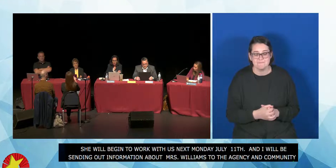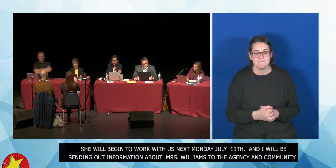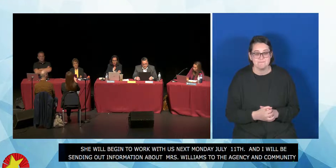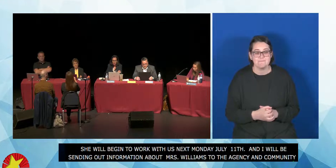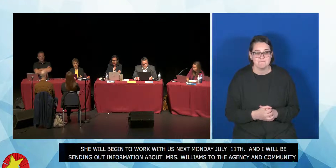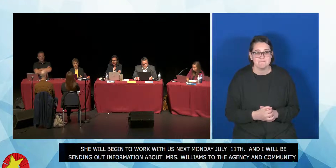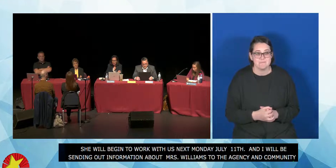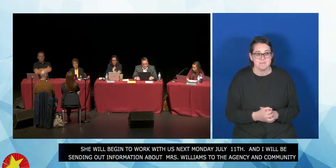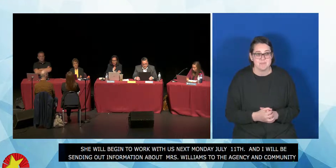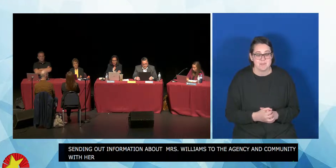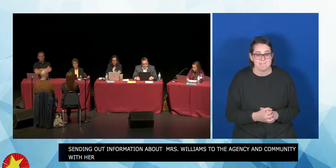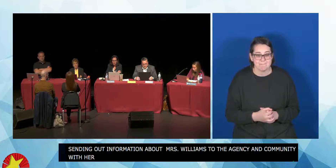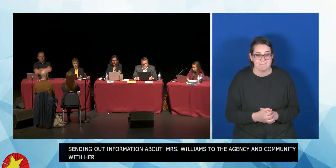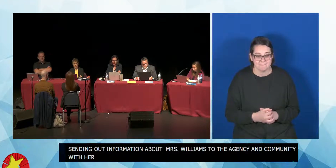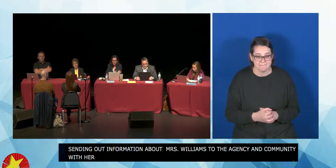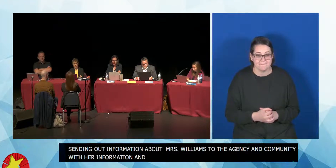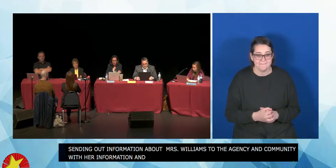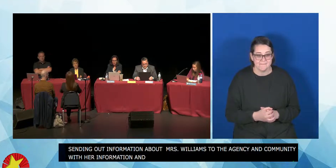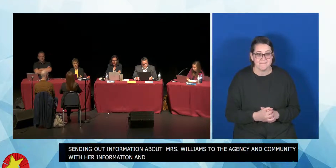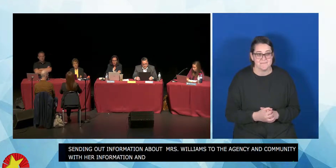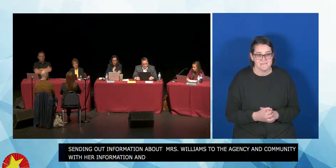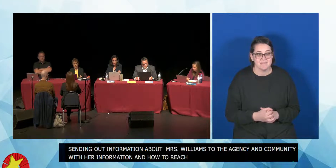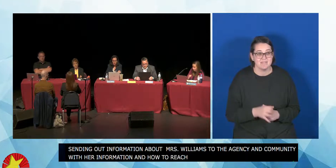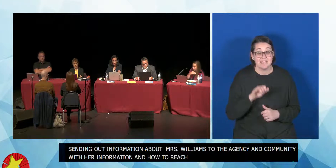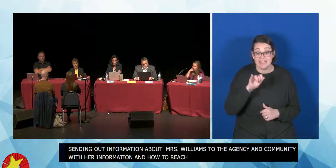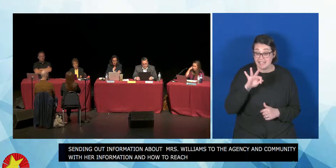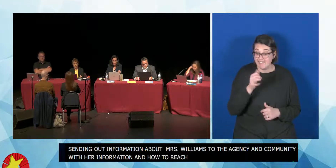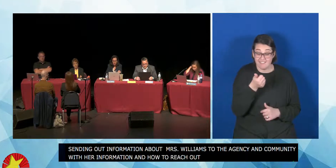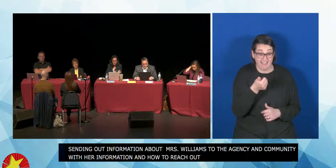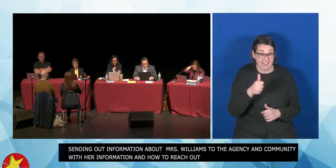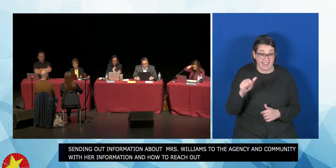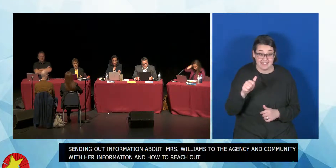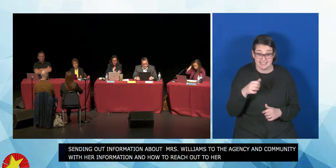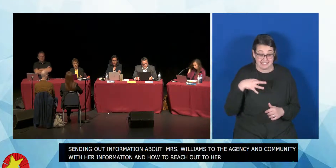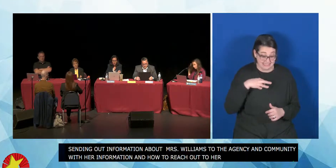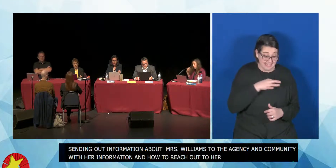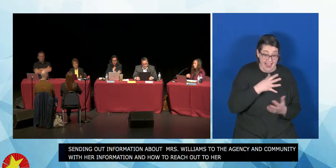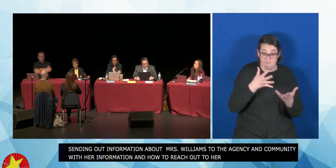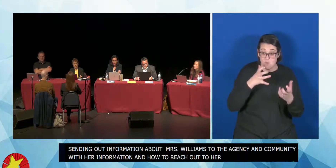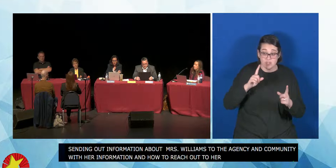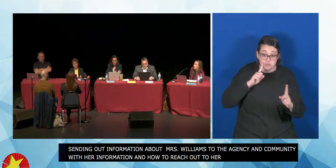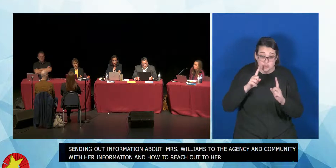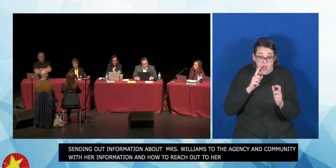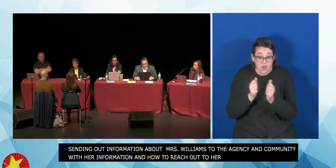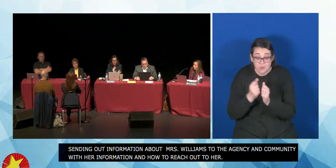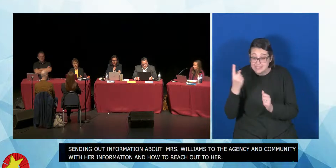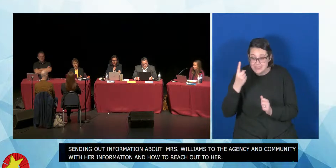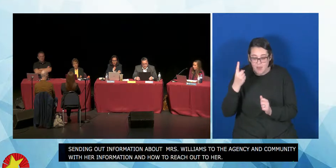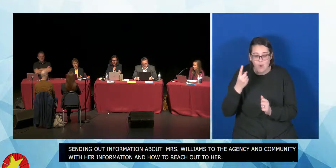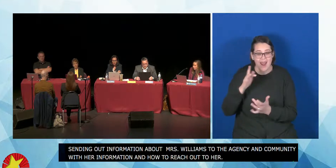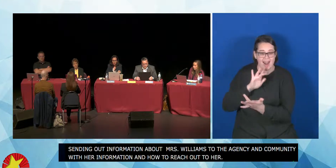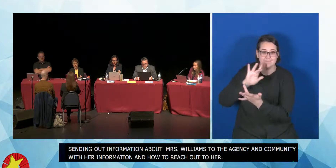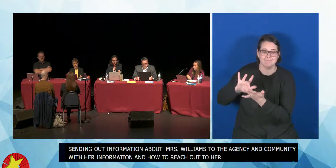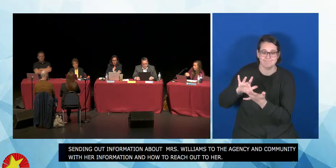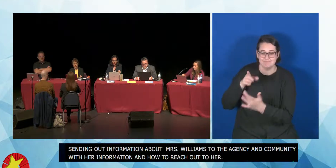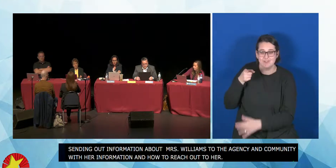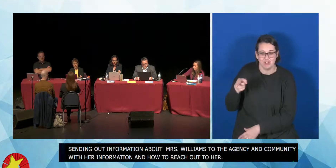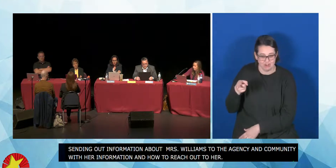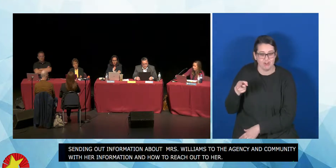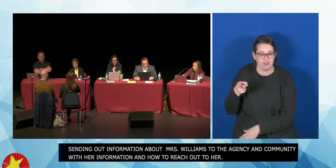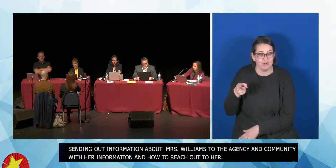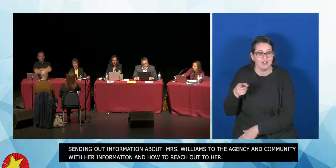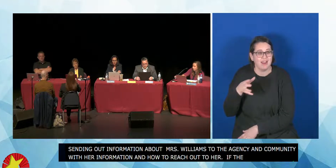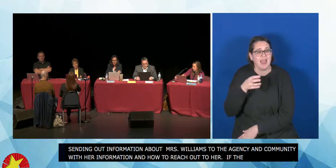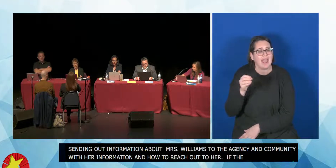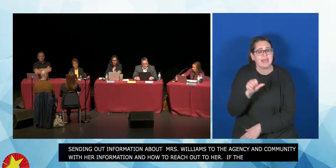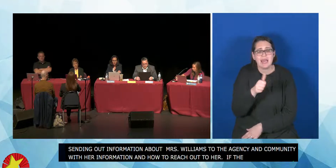come up that staff would like someone to speak with. as well as other